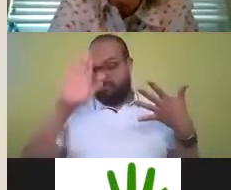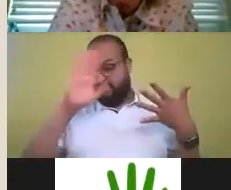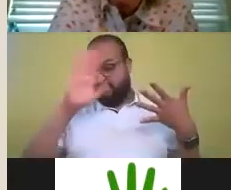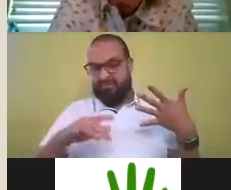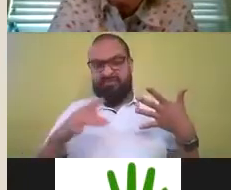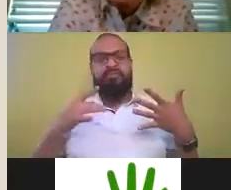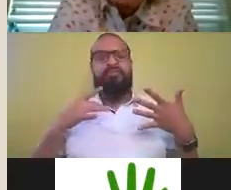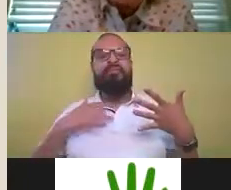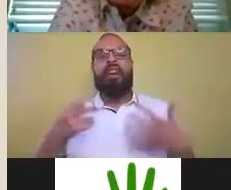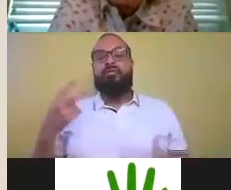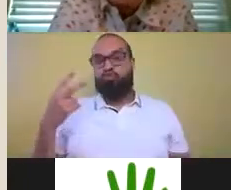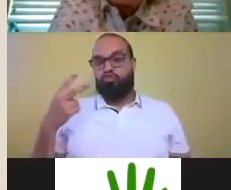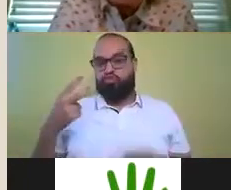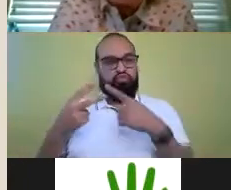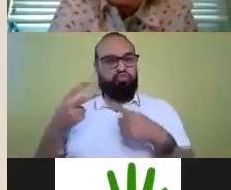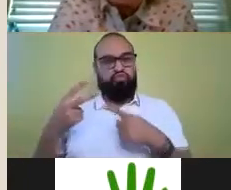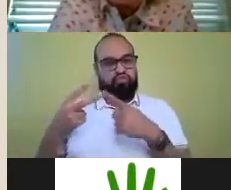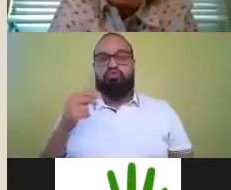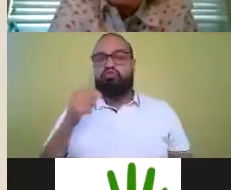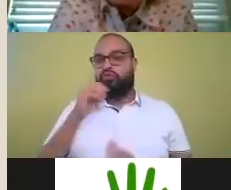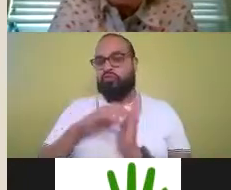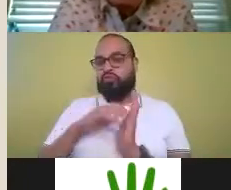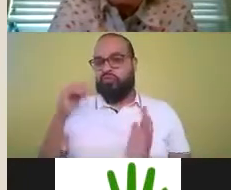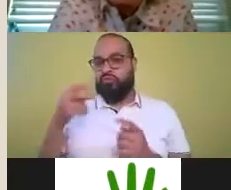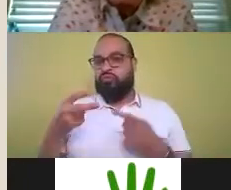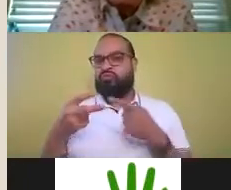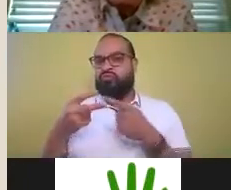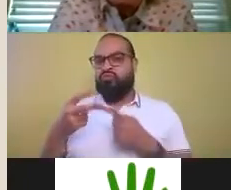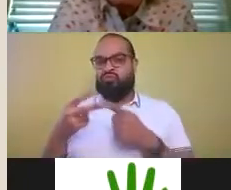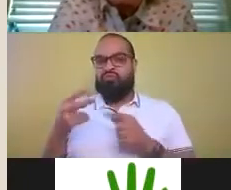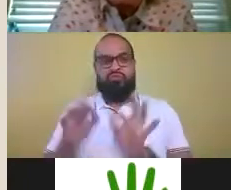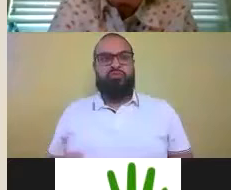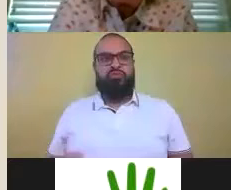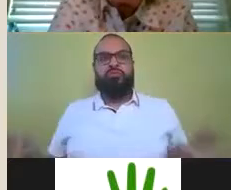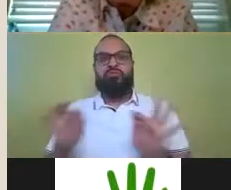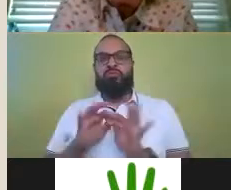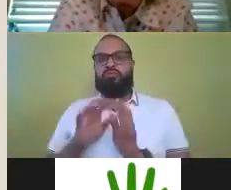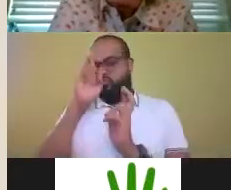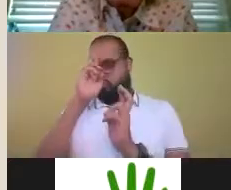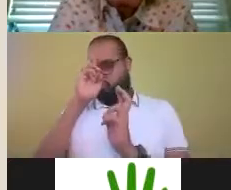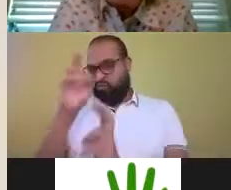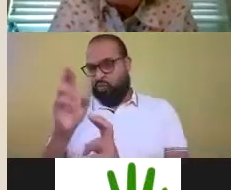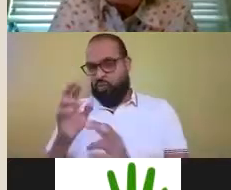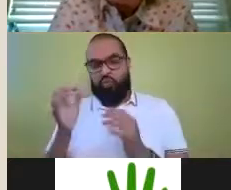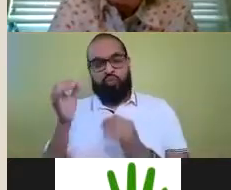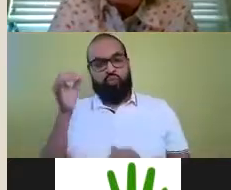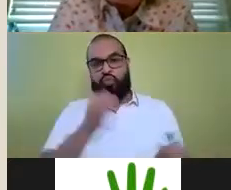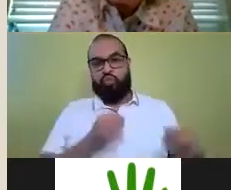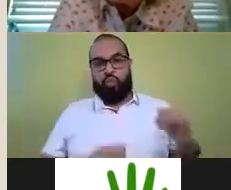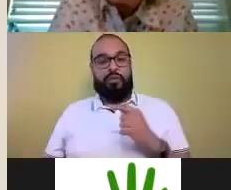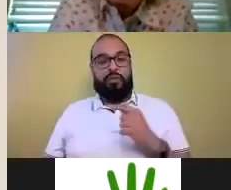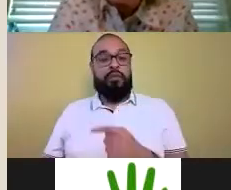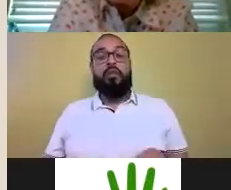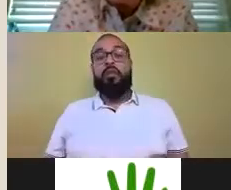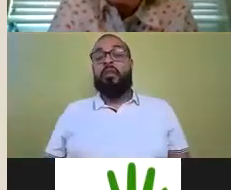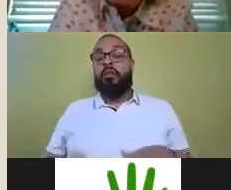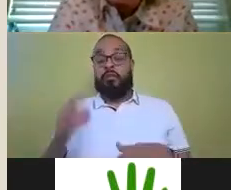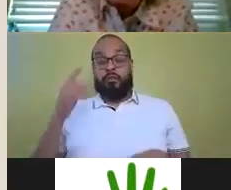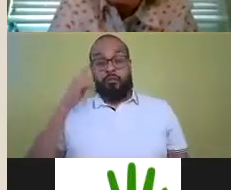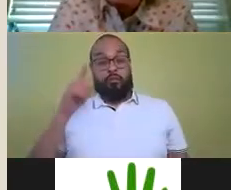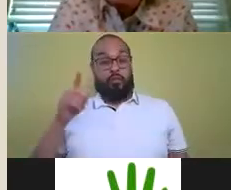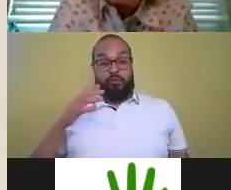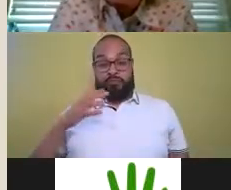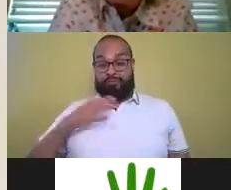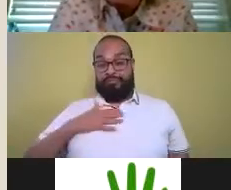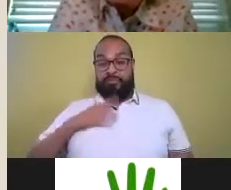two very important sensory systems that we have a lot of respect for in terms of the occupational therapy